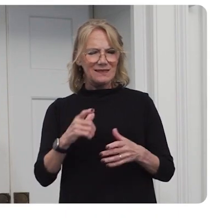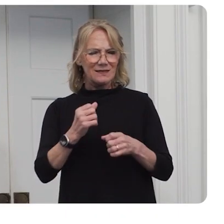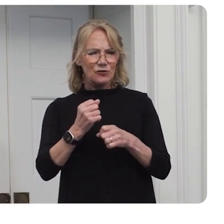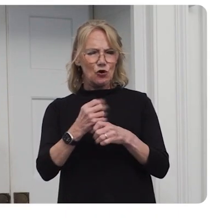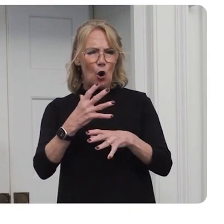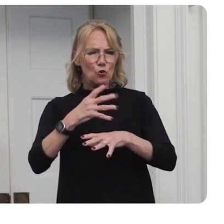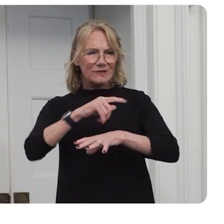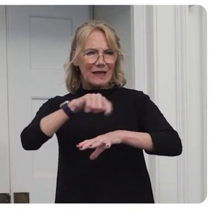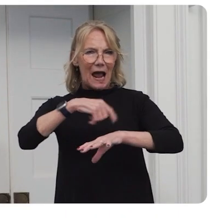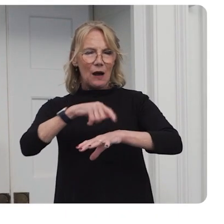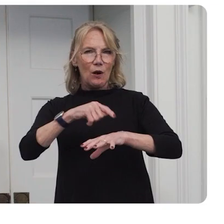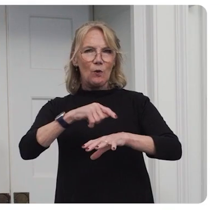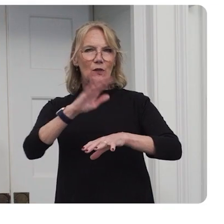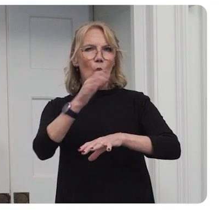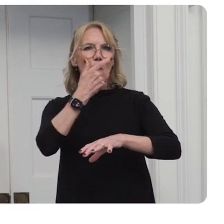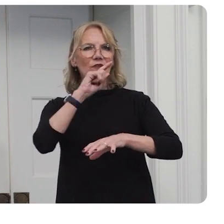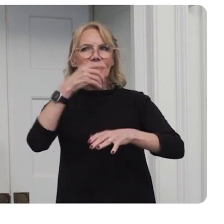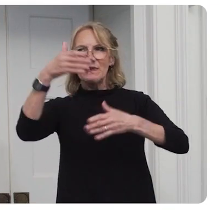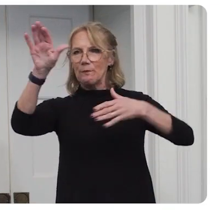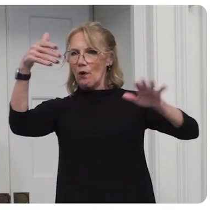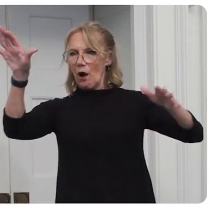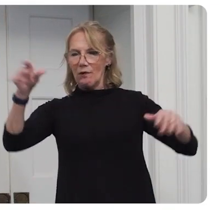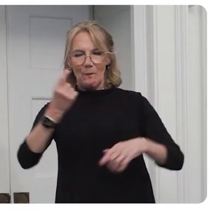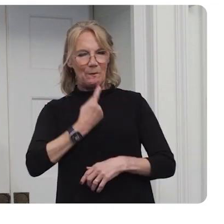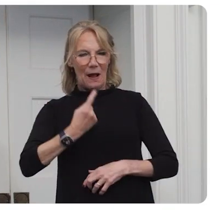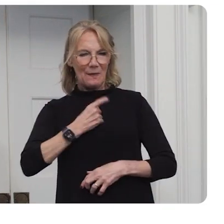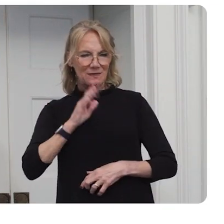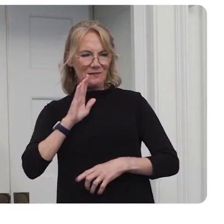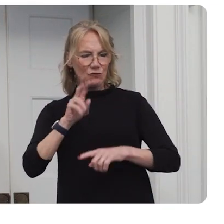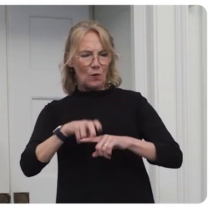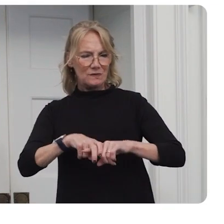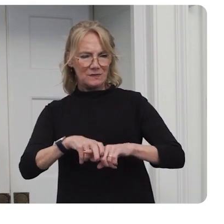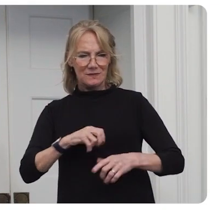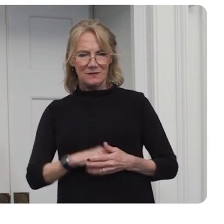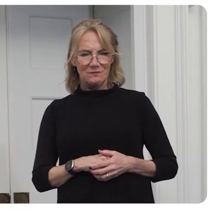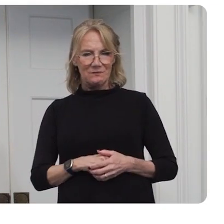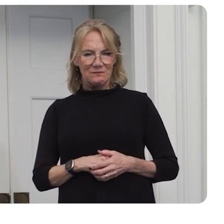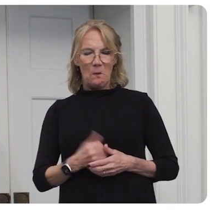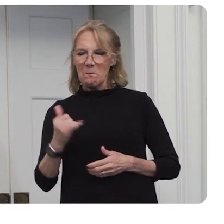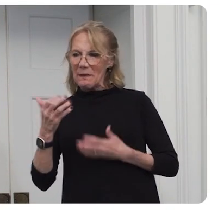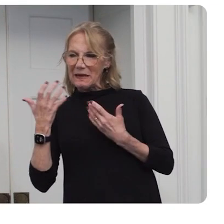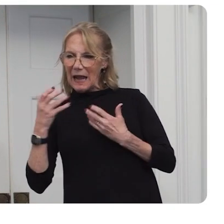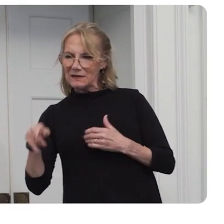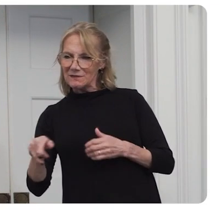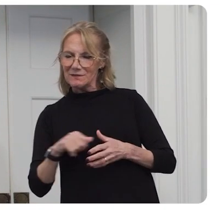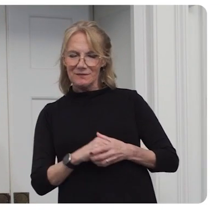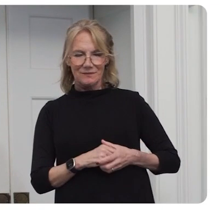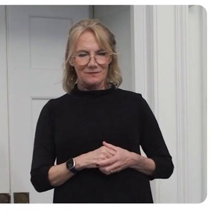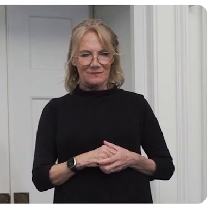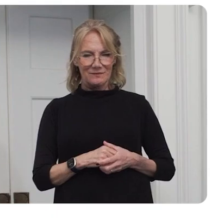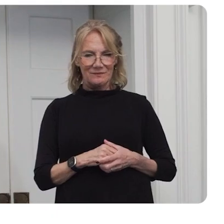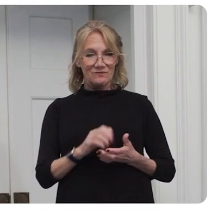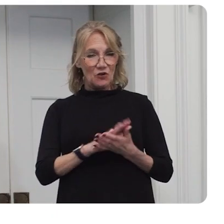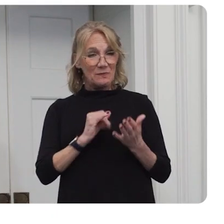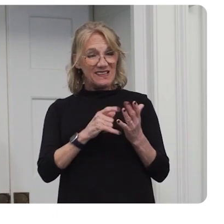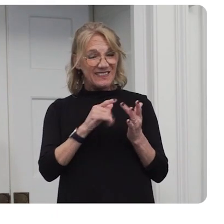all at once. It's peaceful. It's very peaceful and it's part of my cat. For your cat. And I guess because you